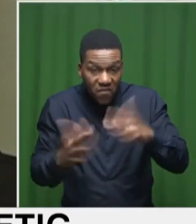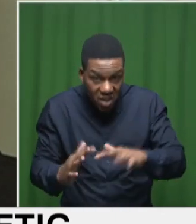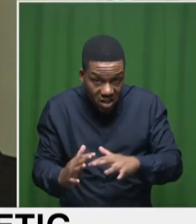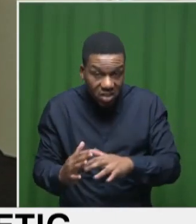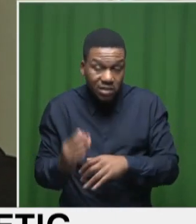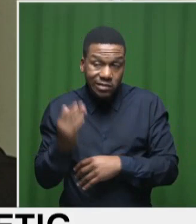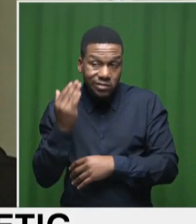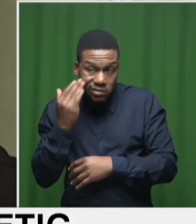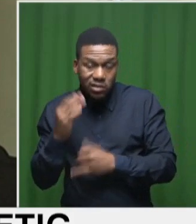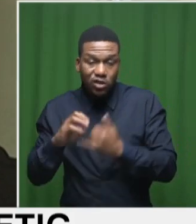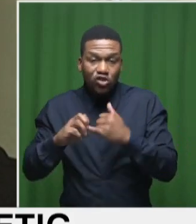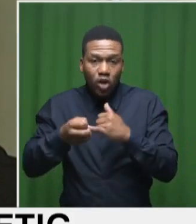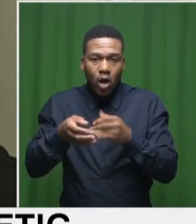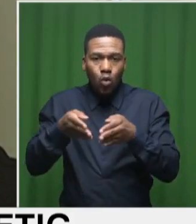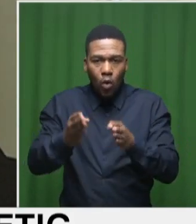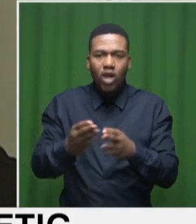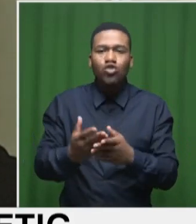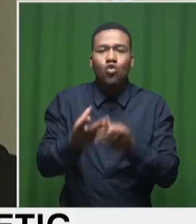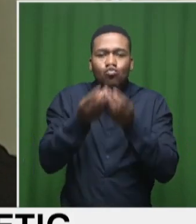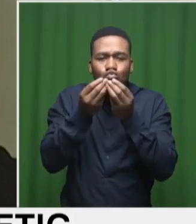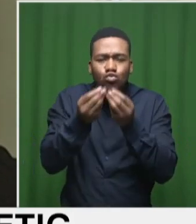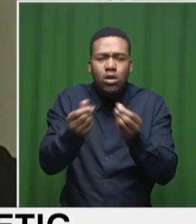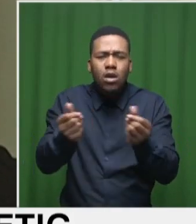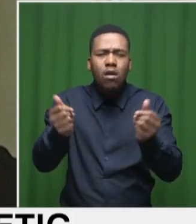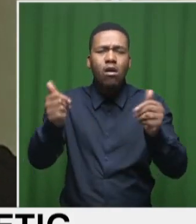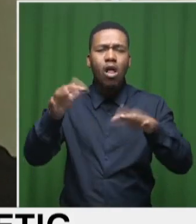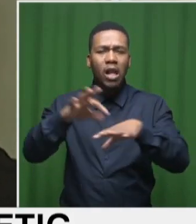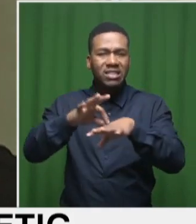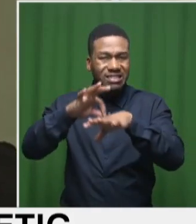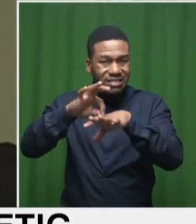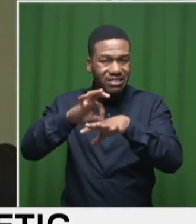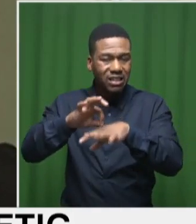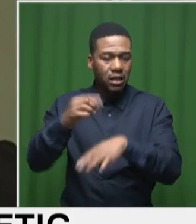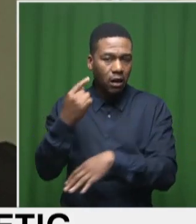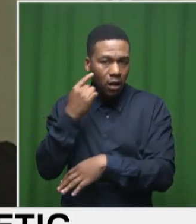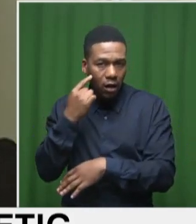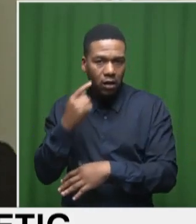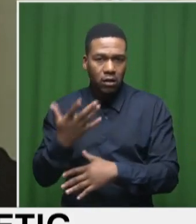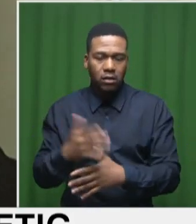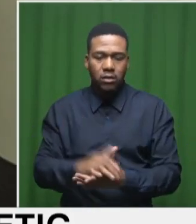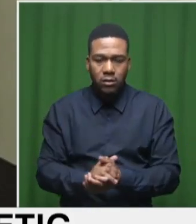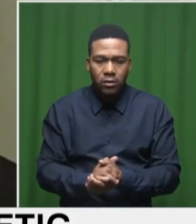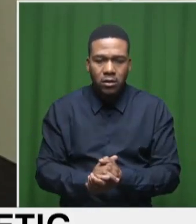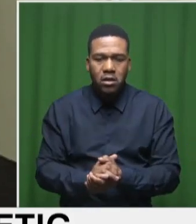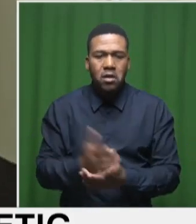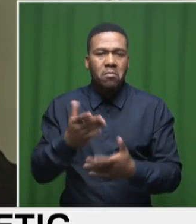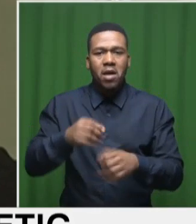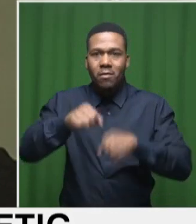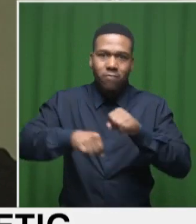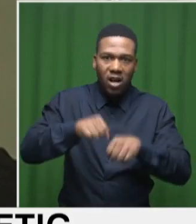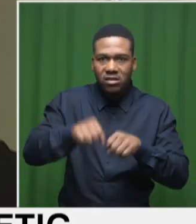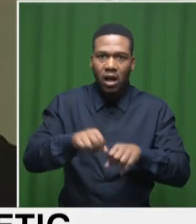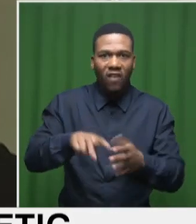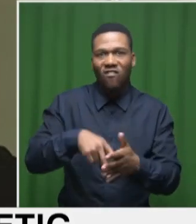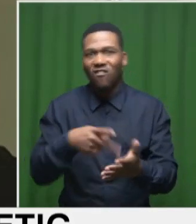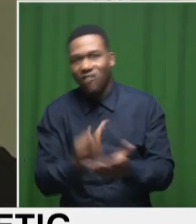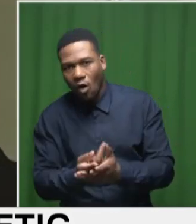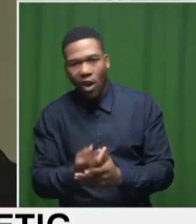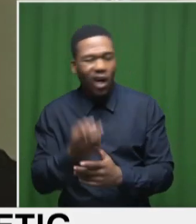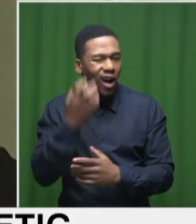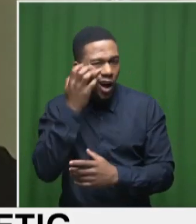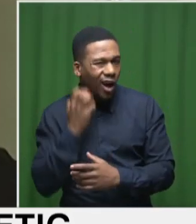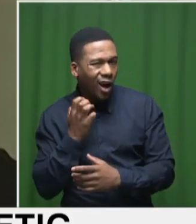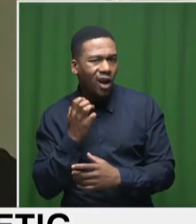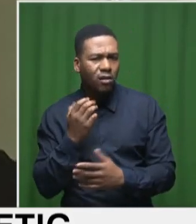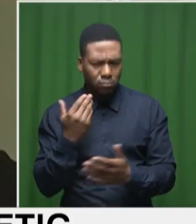away to heal the skin and help them with the abrasions or burns. If someone falls off their bicycle, scratches their face on the road, that's when we would use